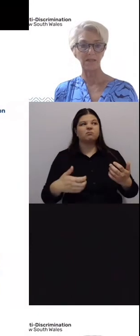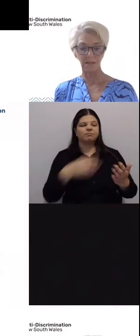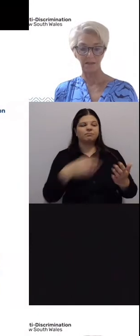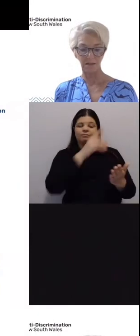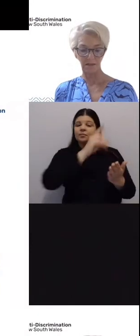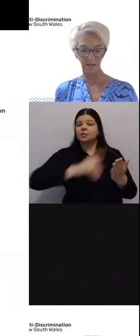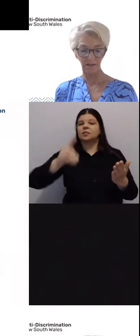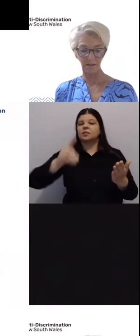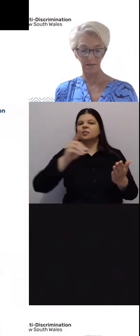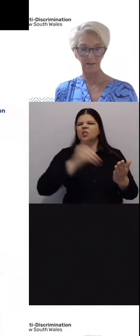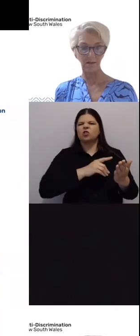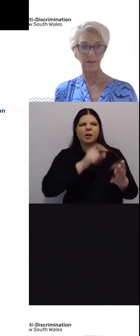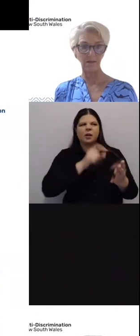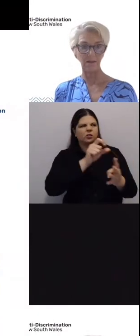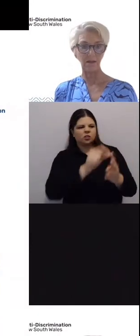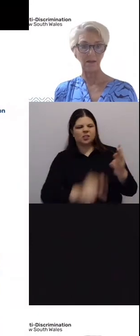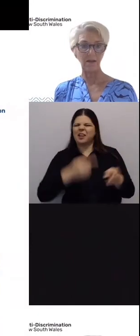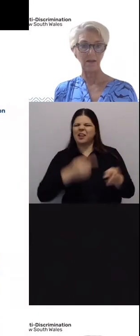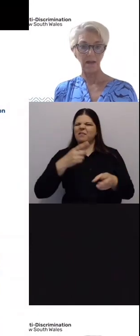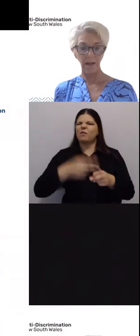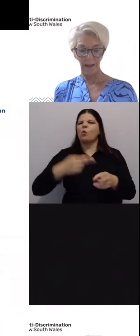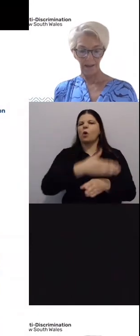of employment.